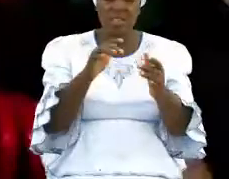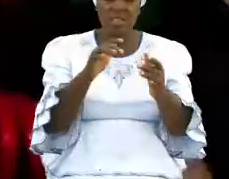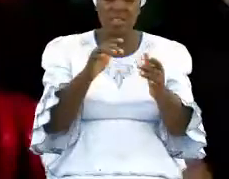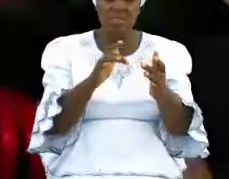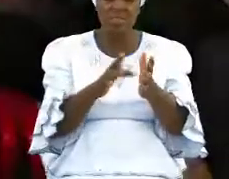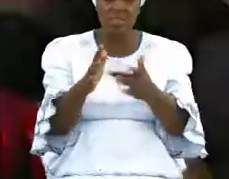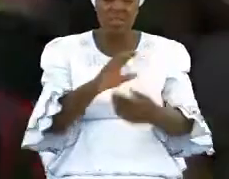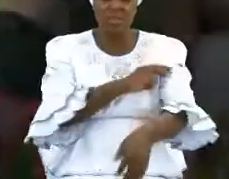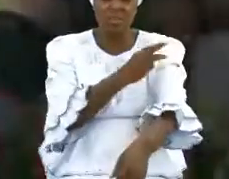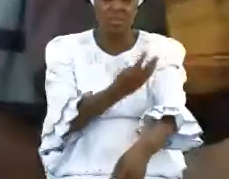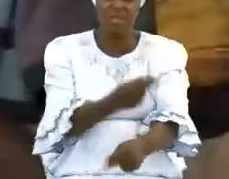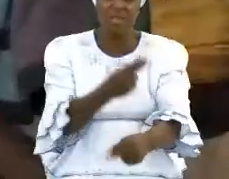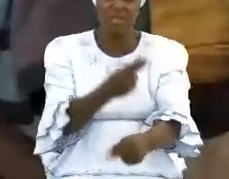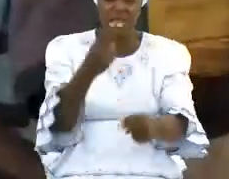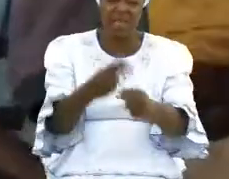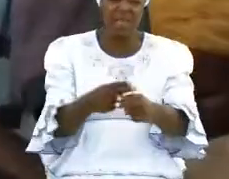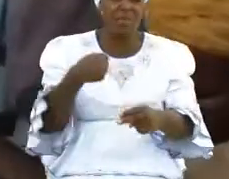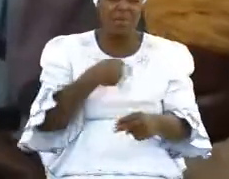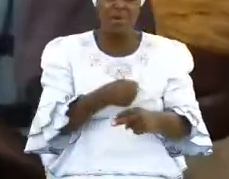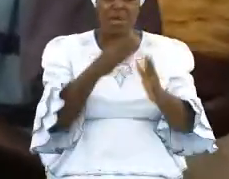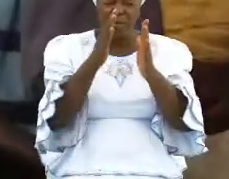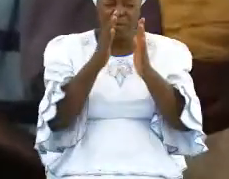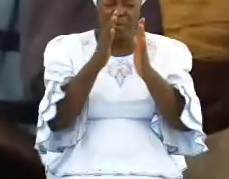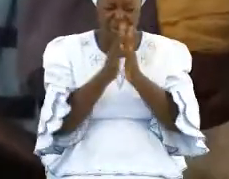mighty name we pray.